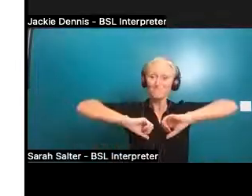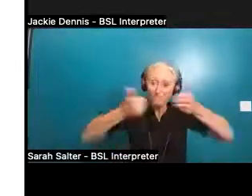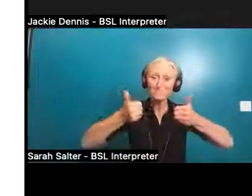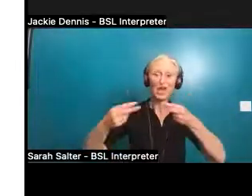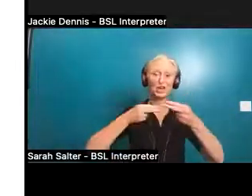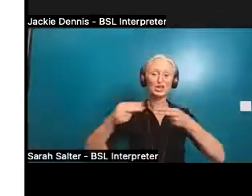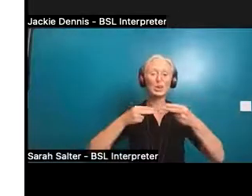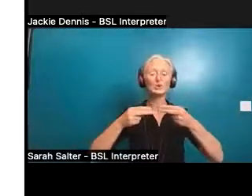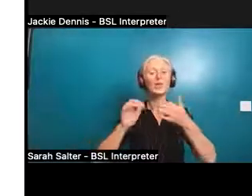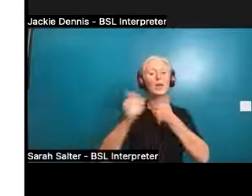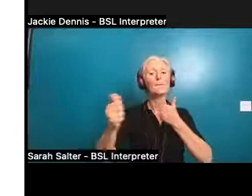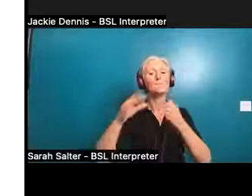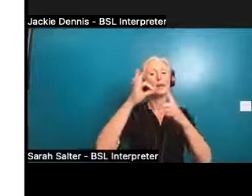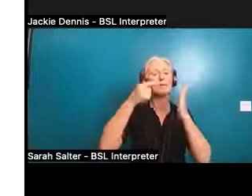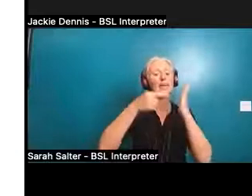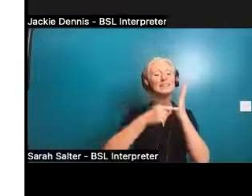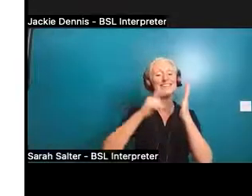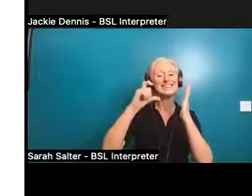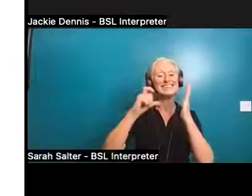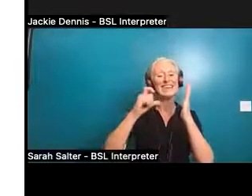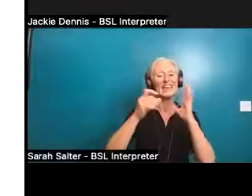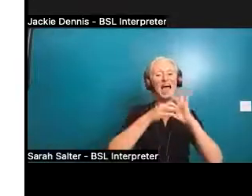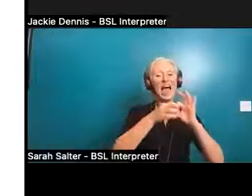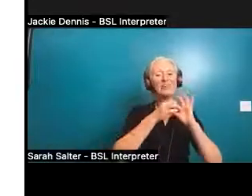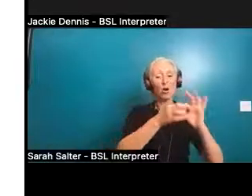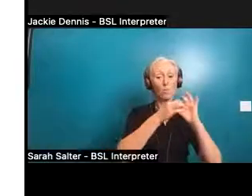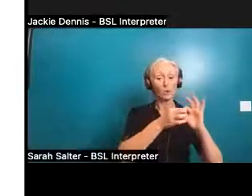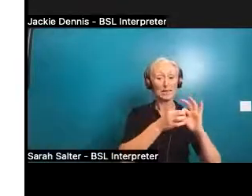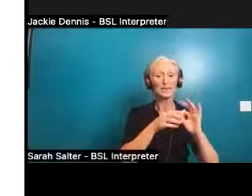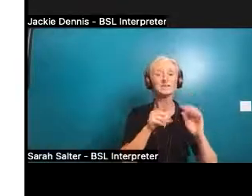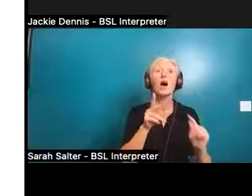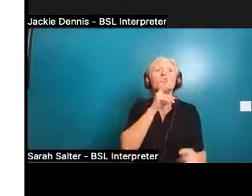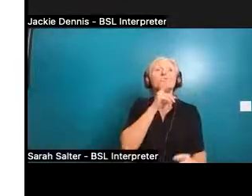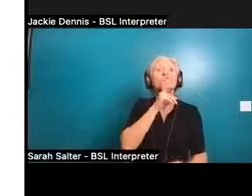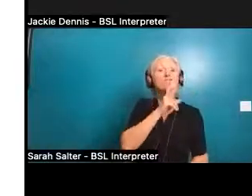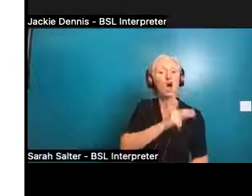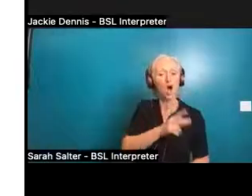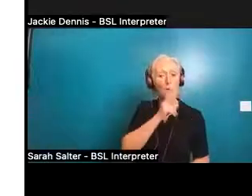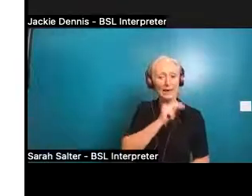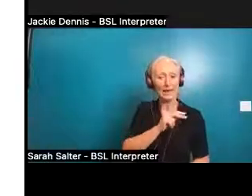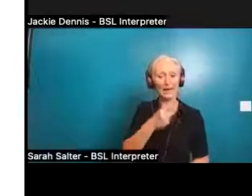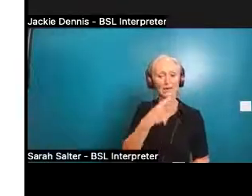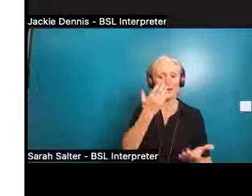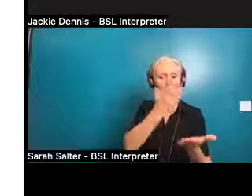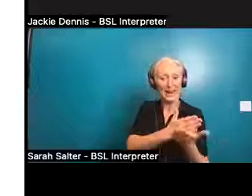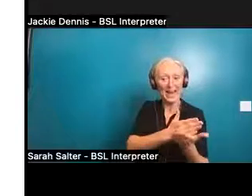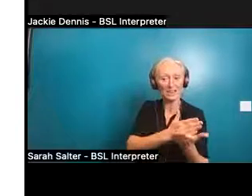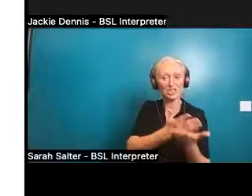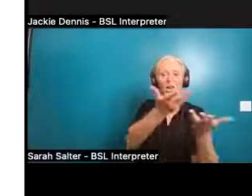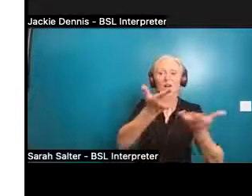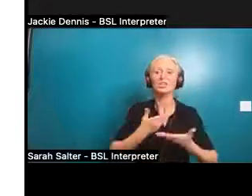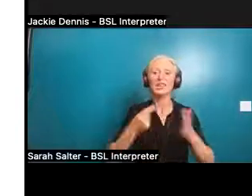company, PTC Therapeutics, have actually, well, verbally pledged to give atalurin, one